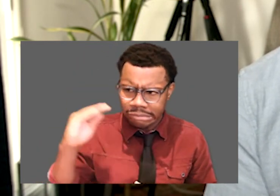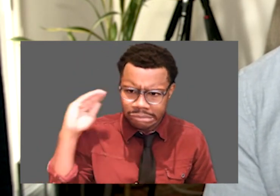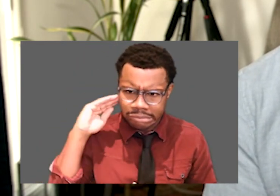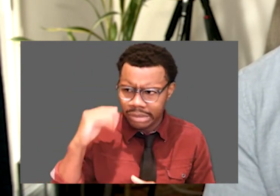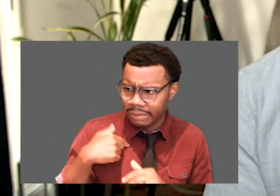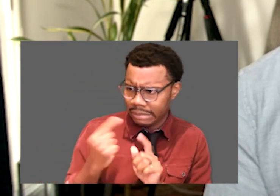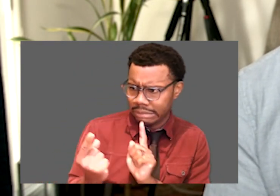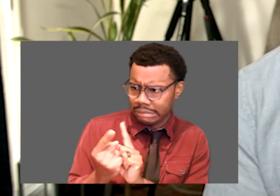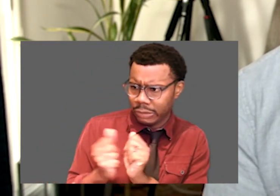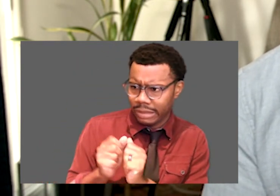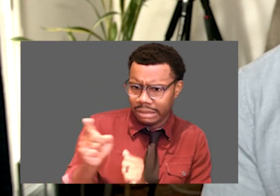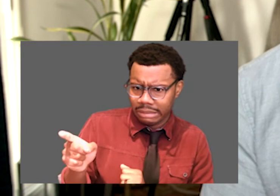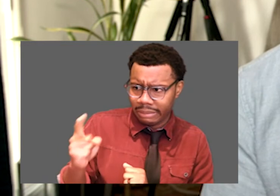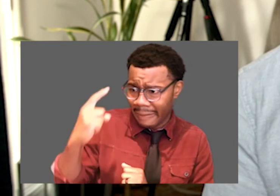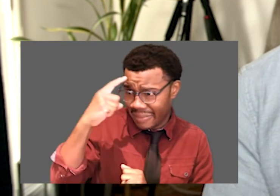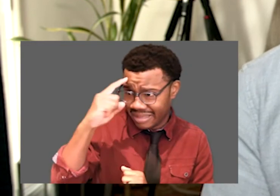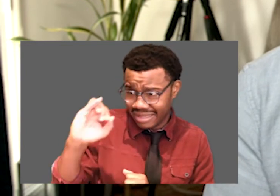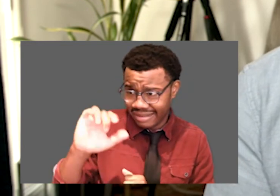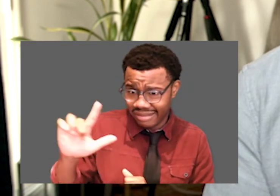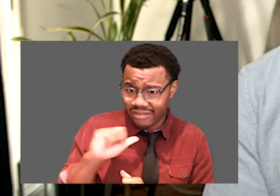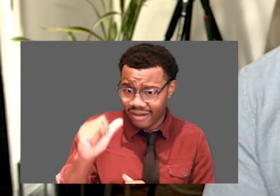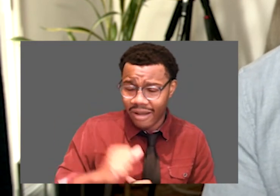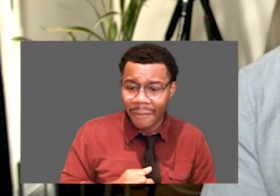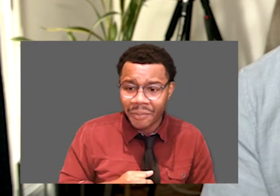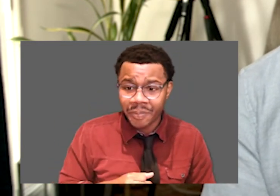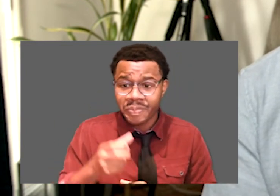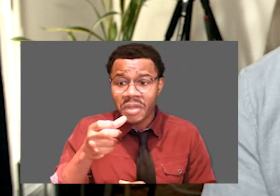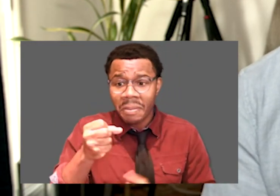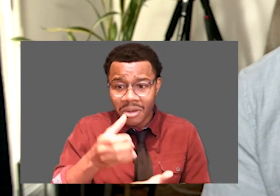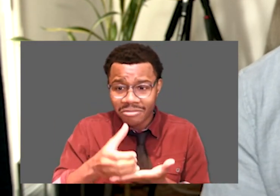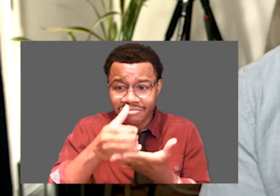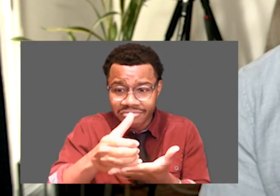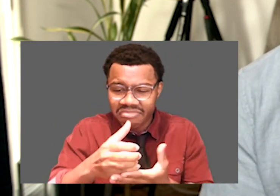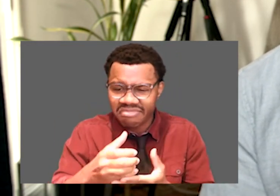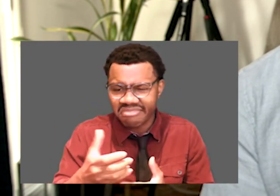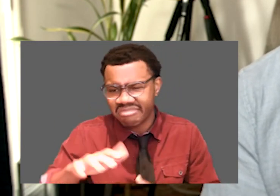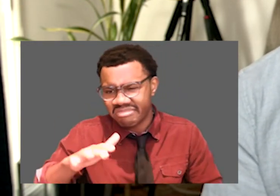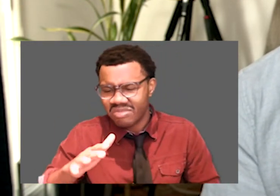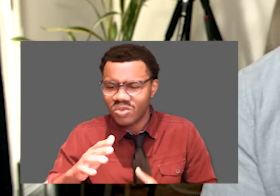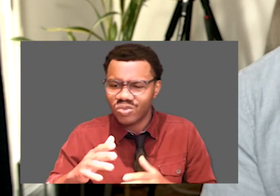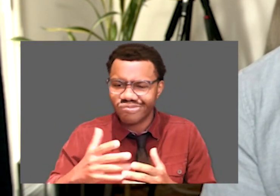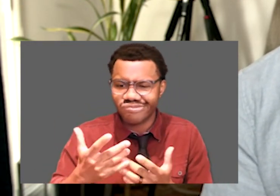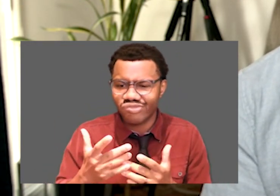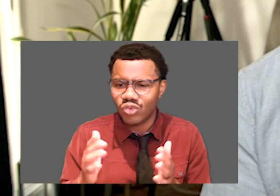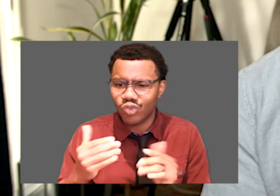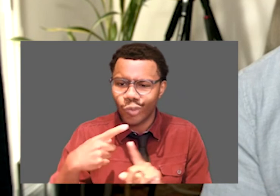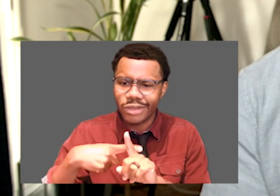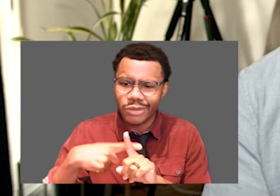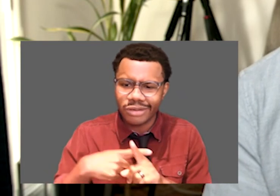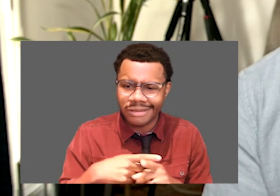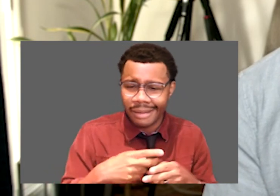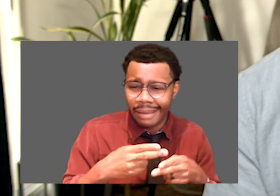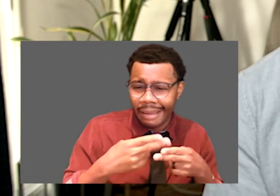the mentally ill. You are given room temperature milk and cold rubbery eggs that have sherbet-colored yolks of booger green,